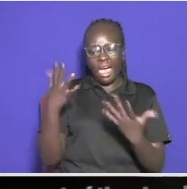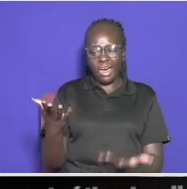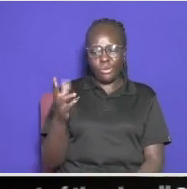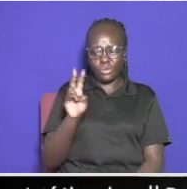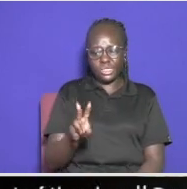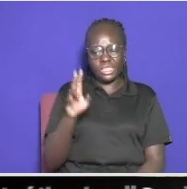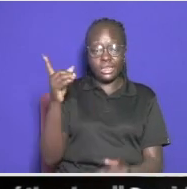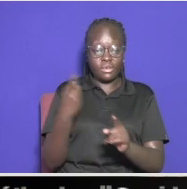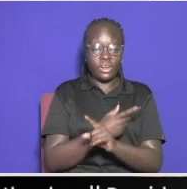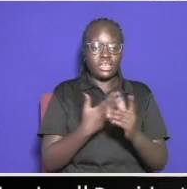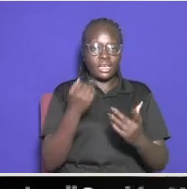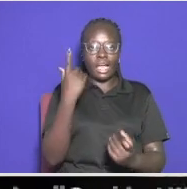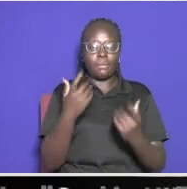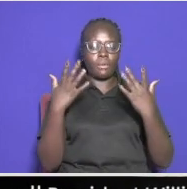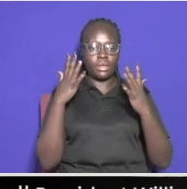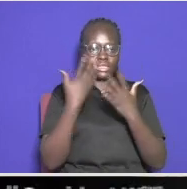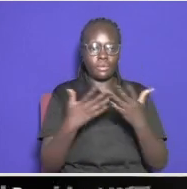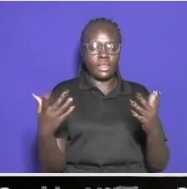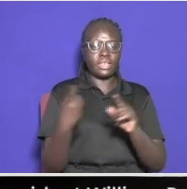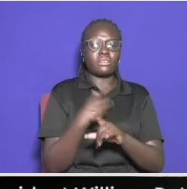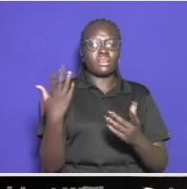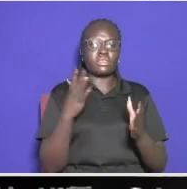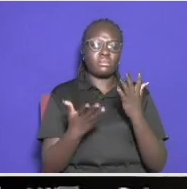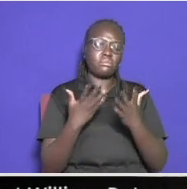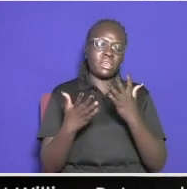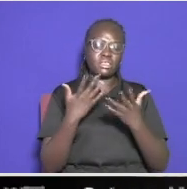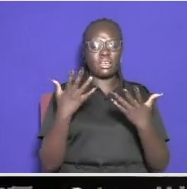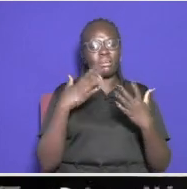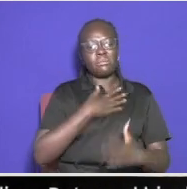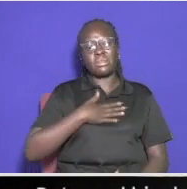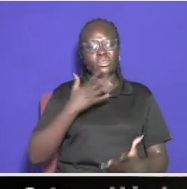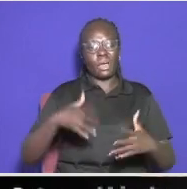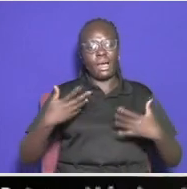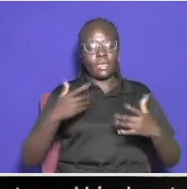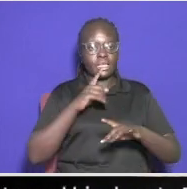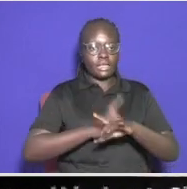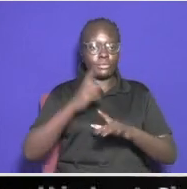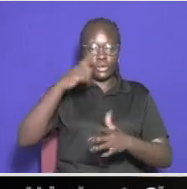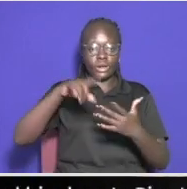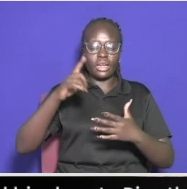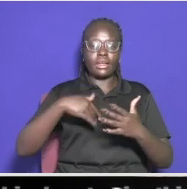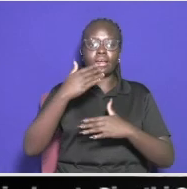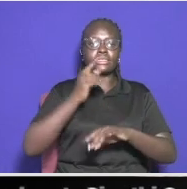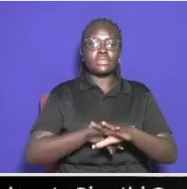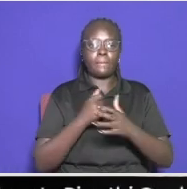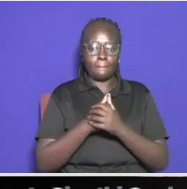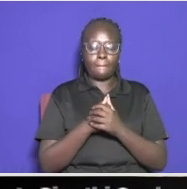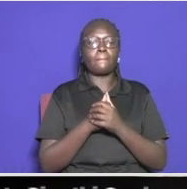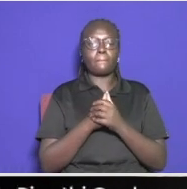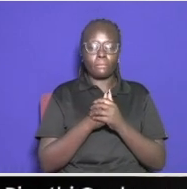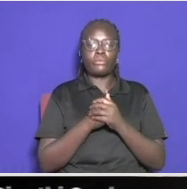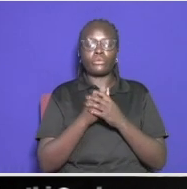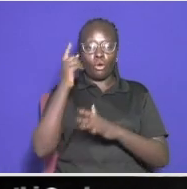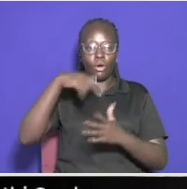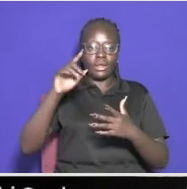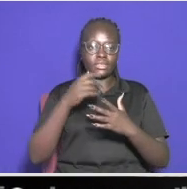different, come up with something different. They may not be too pleased, but when they correct you and the next time you're like, oh, that's what you meant by this and this,